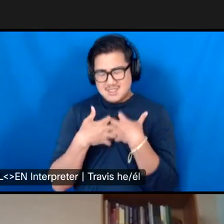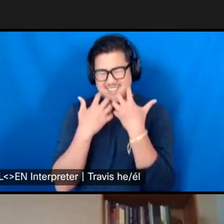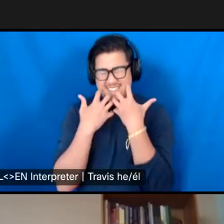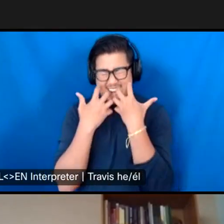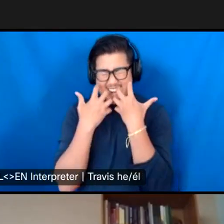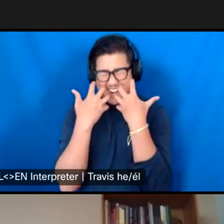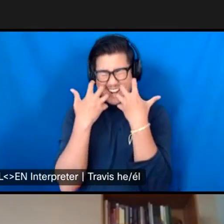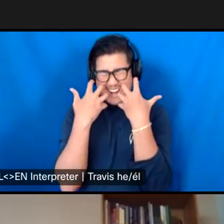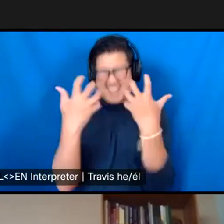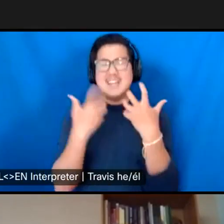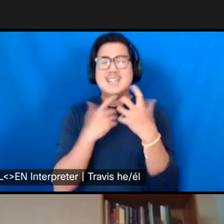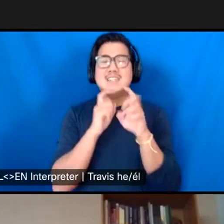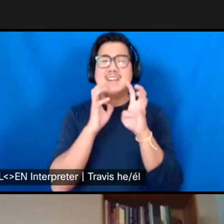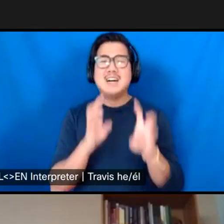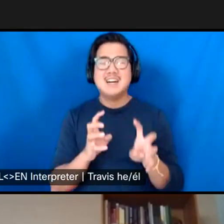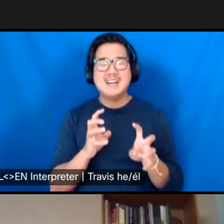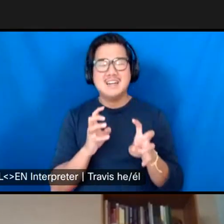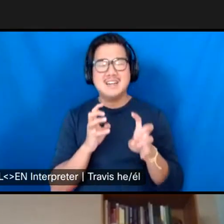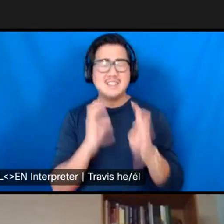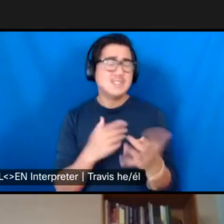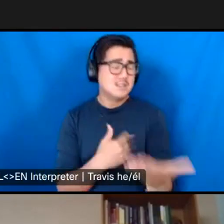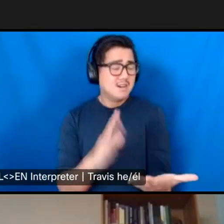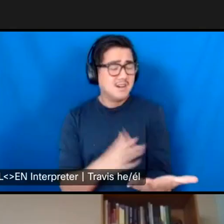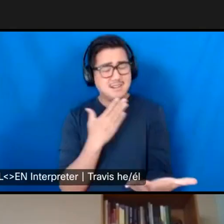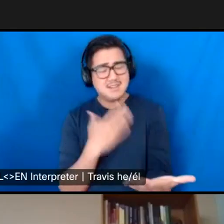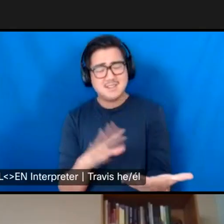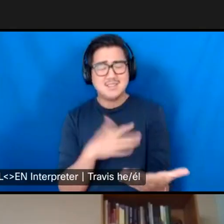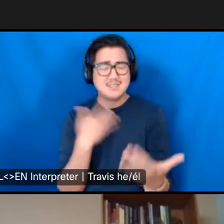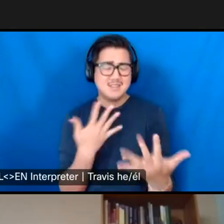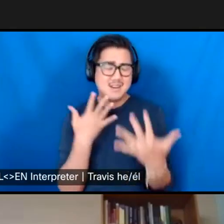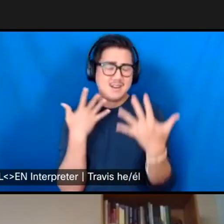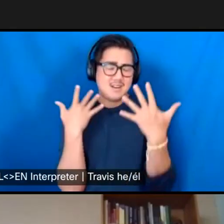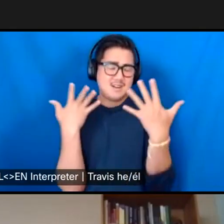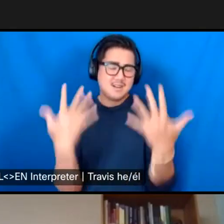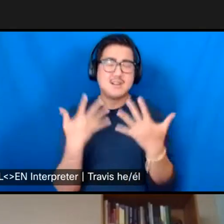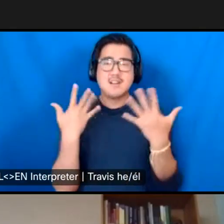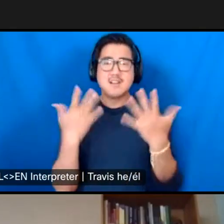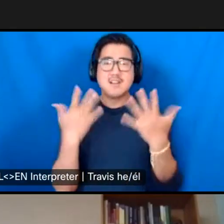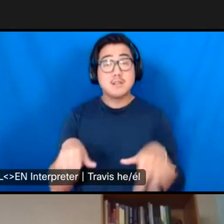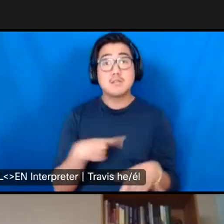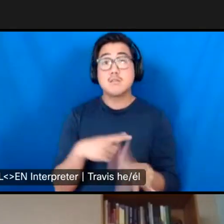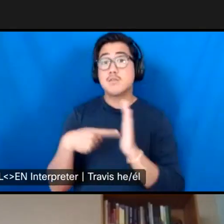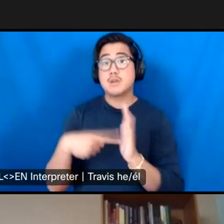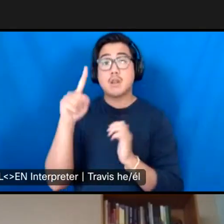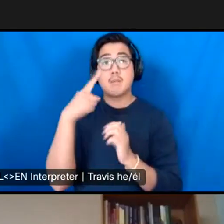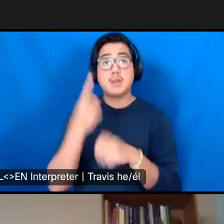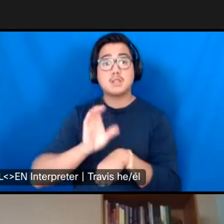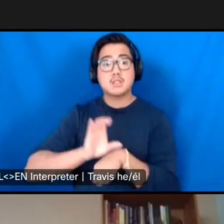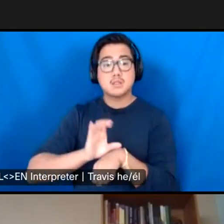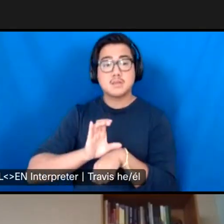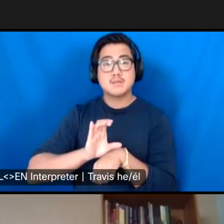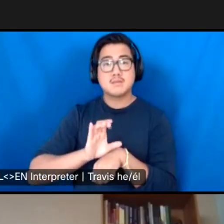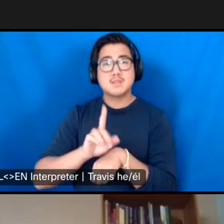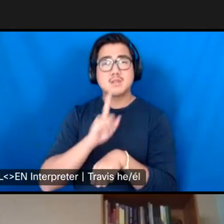through crying out, through song. Traditionally, and the Black church, this is one of those